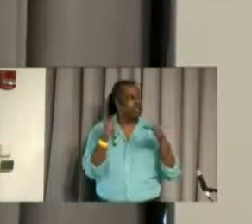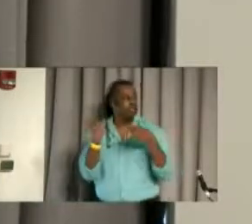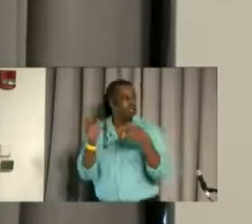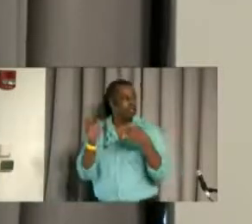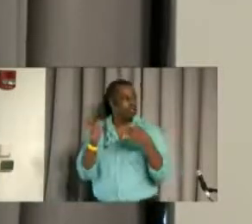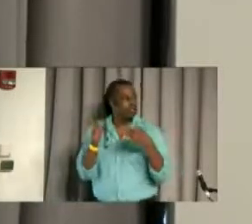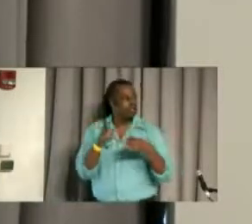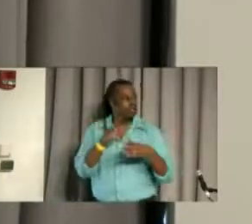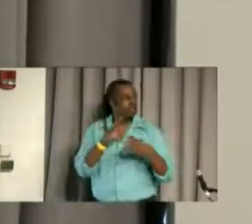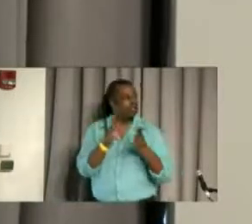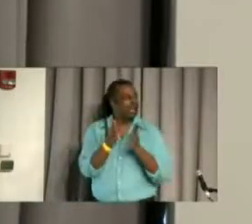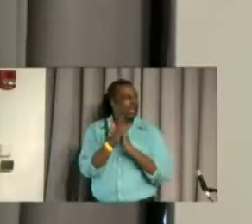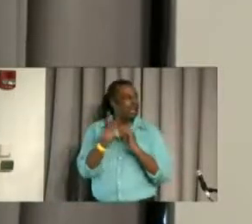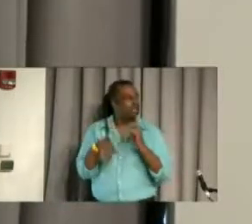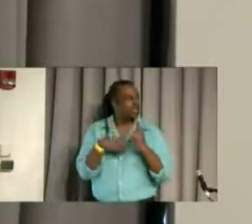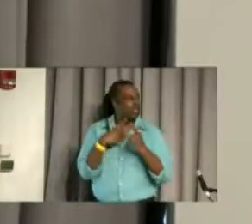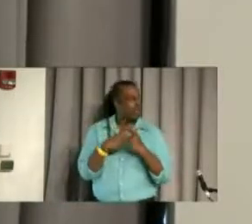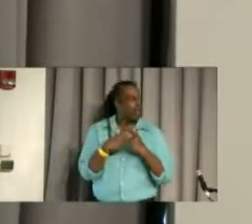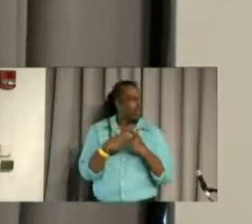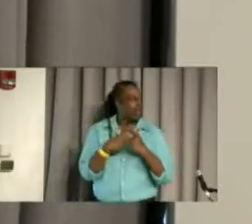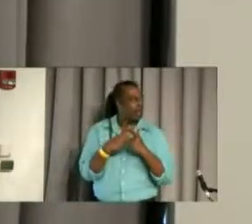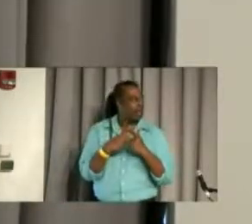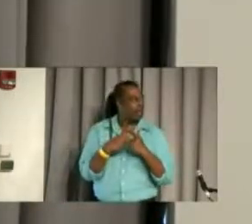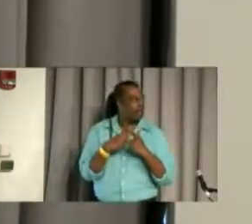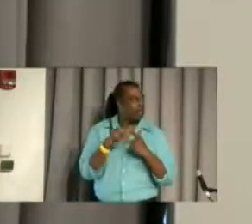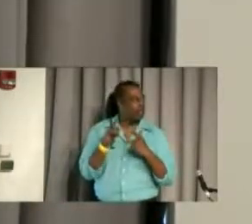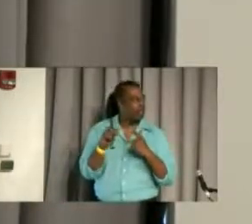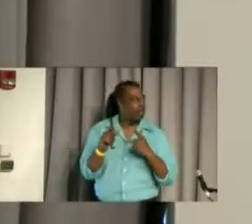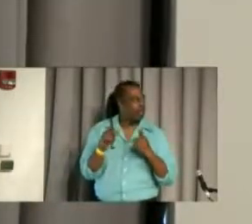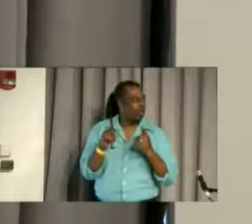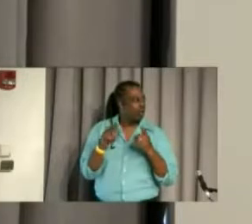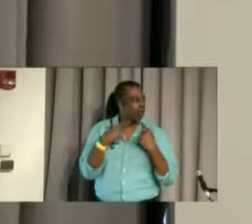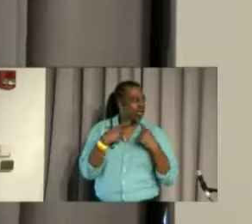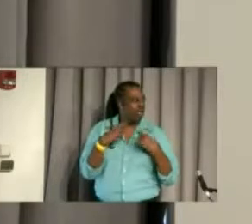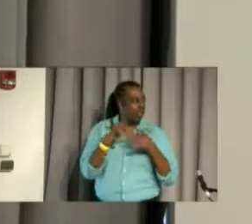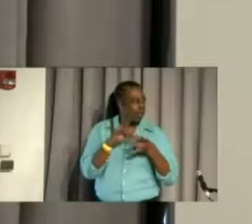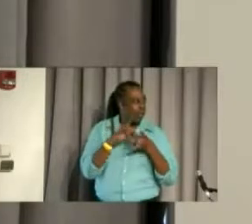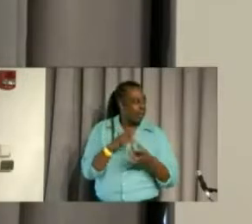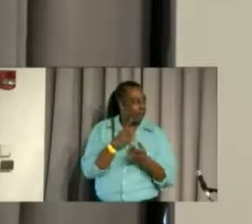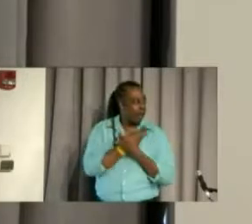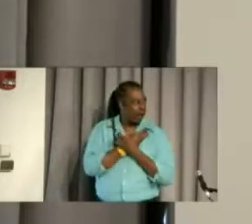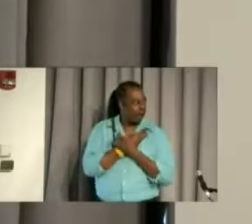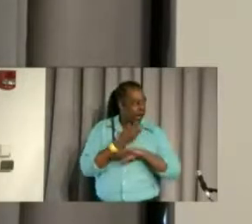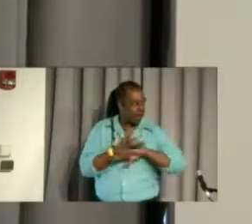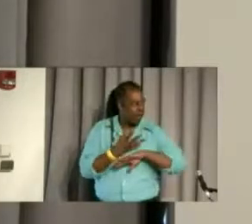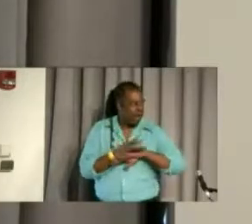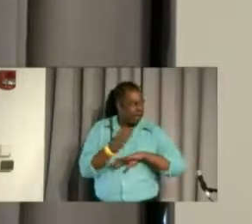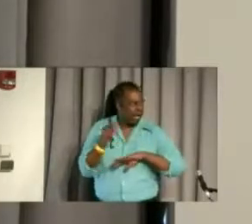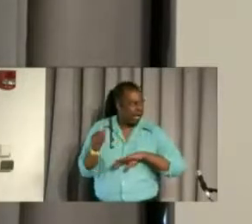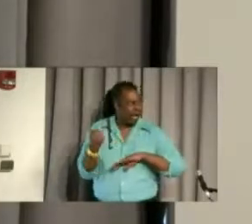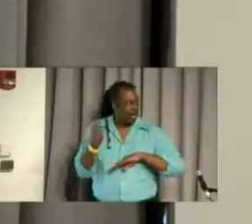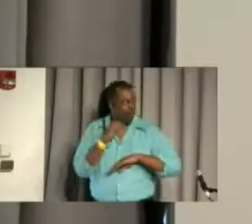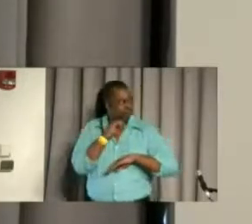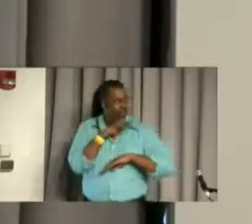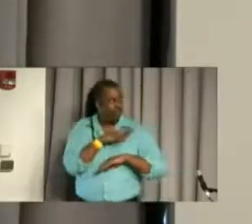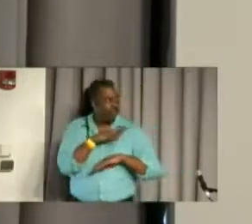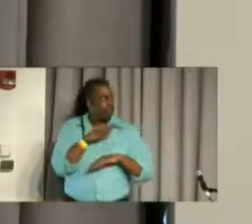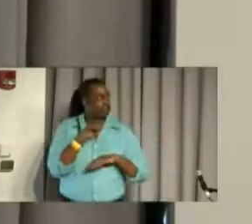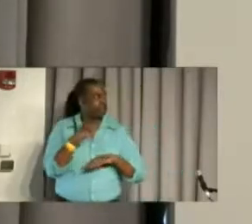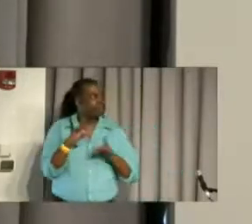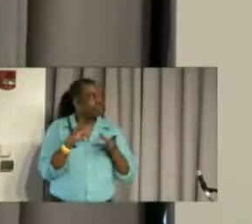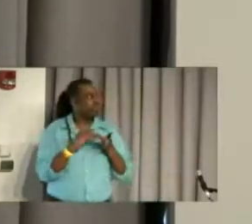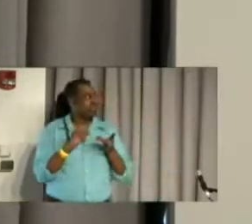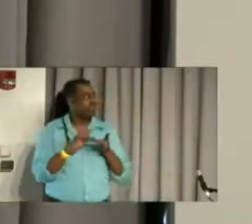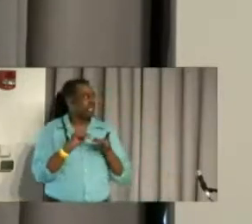a particular statement regarding toxic waste and other pollutants. Statement